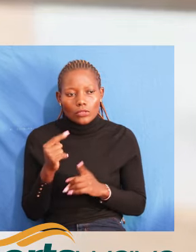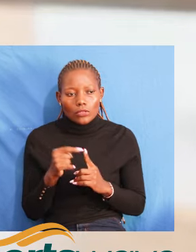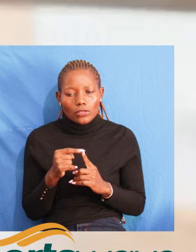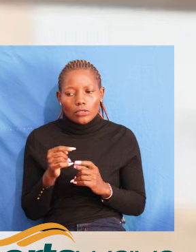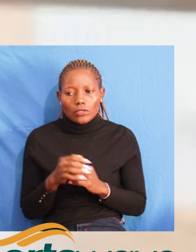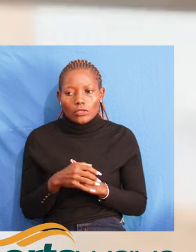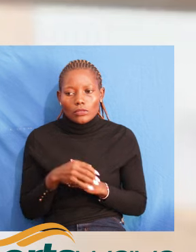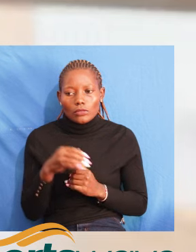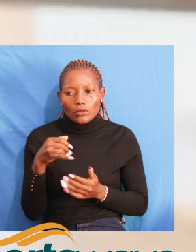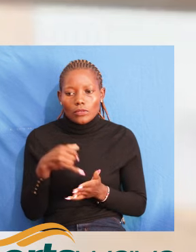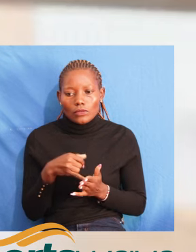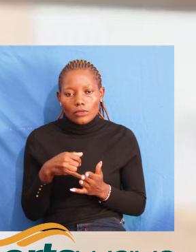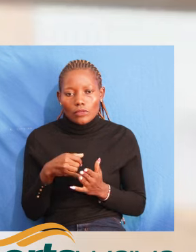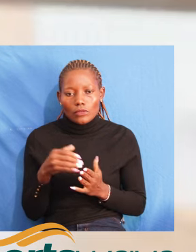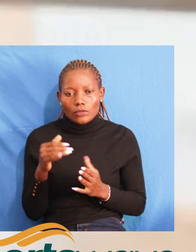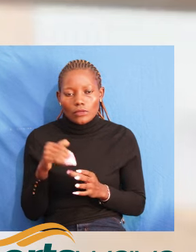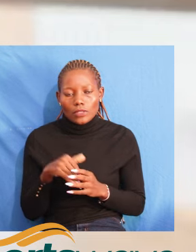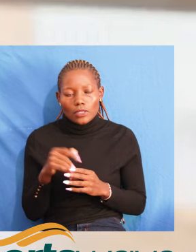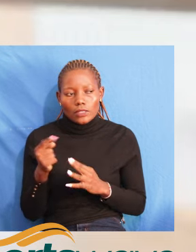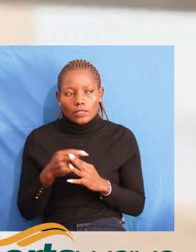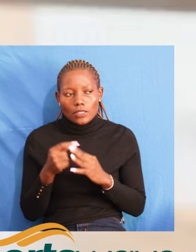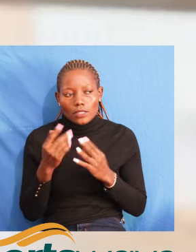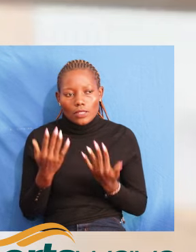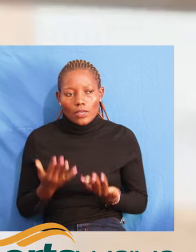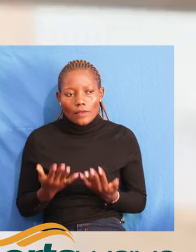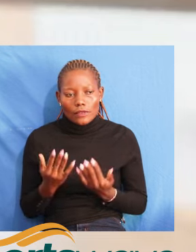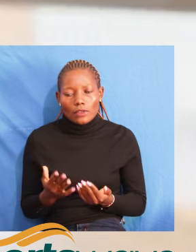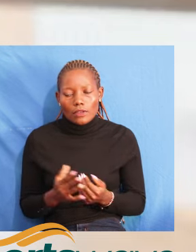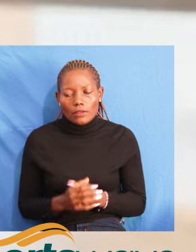in intense training?